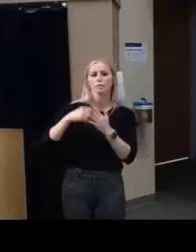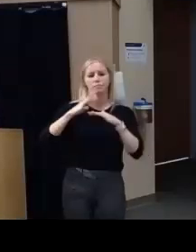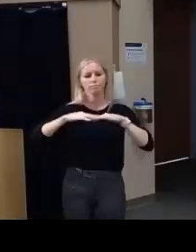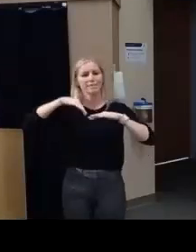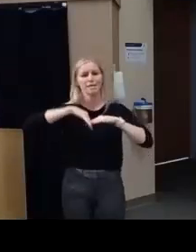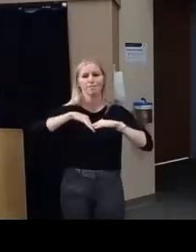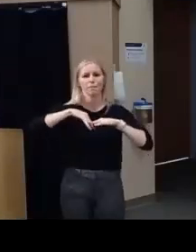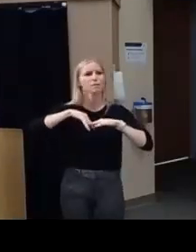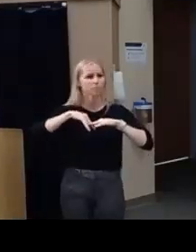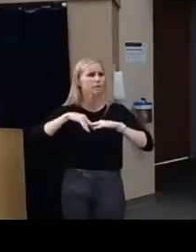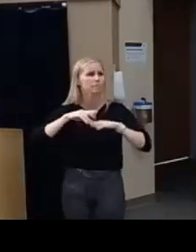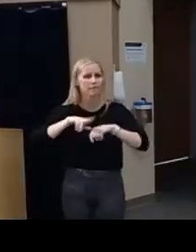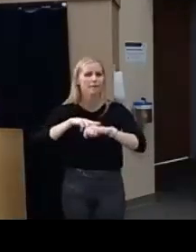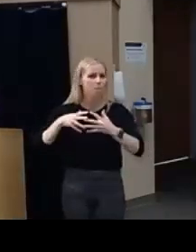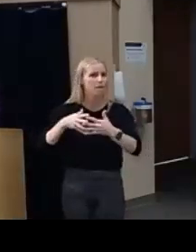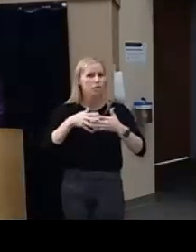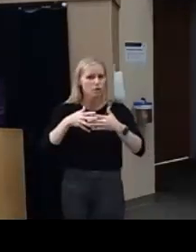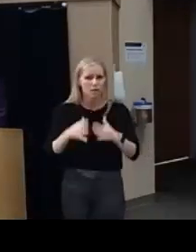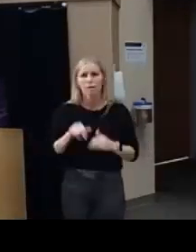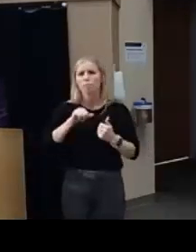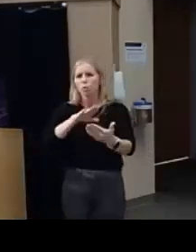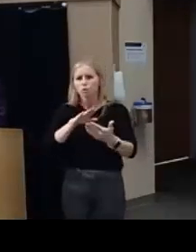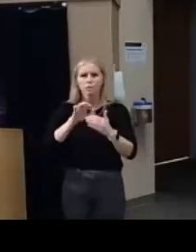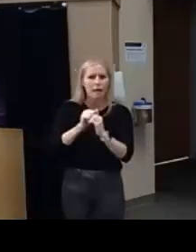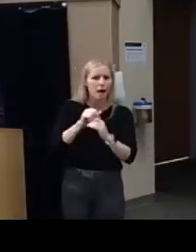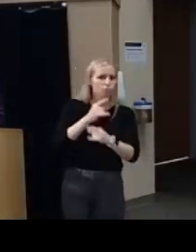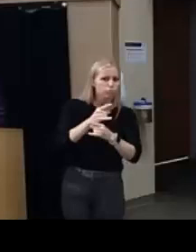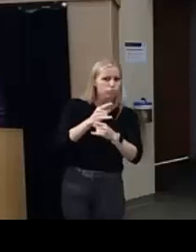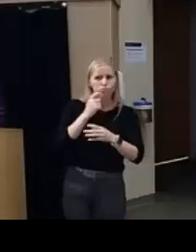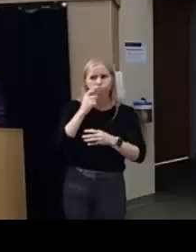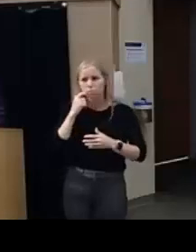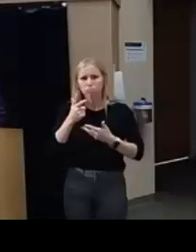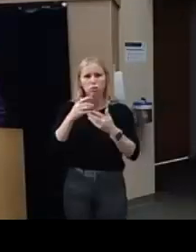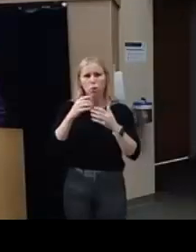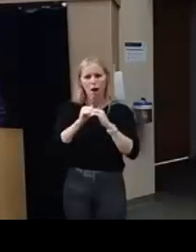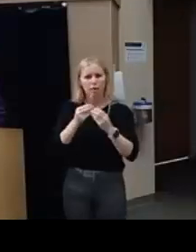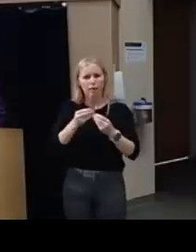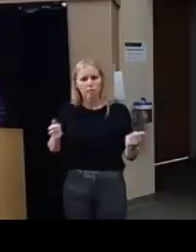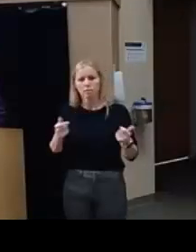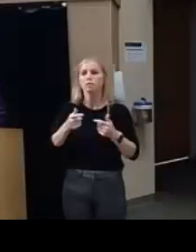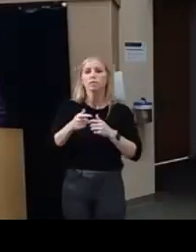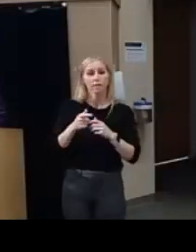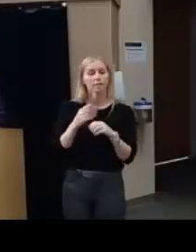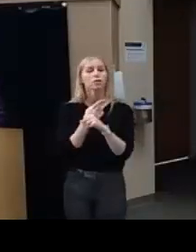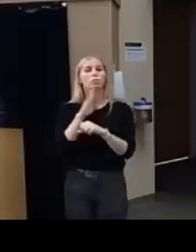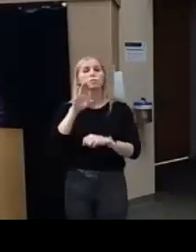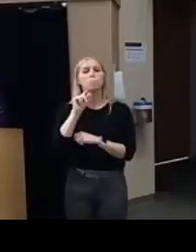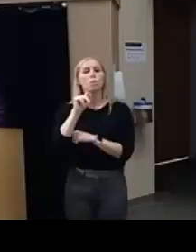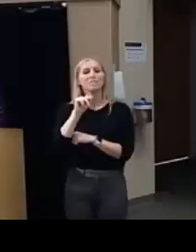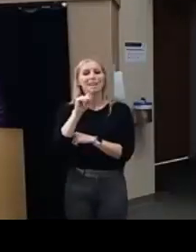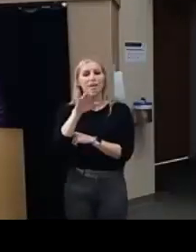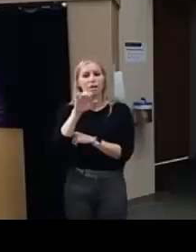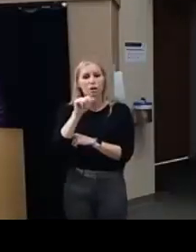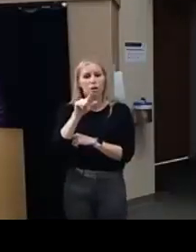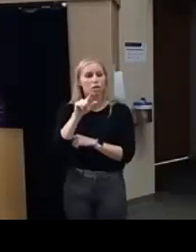to alcohol use disorder. Native American healers used botanical agents to suppress